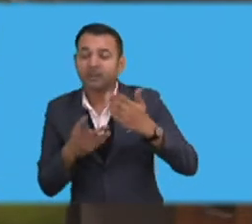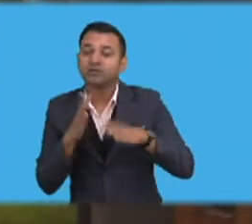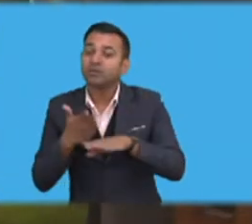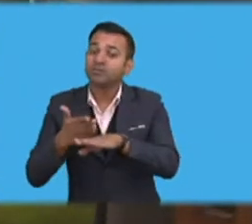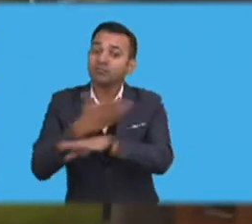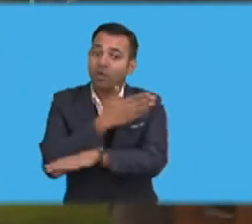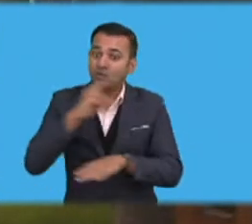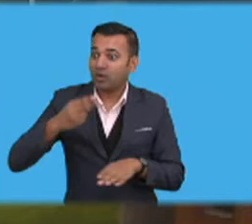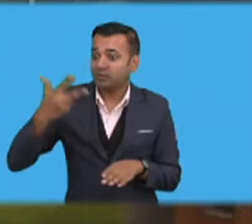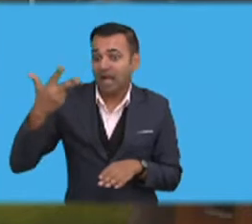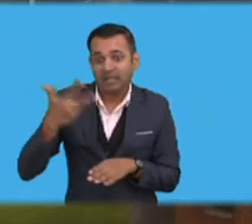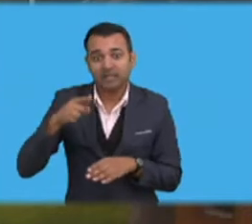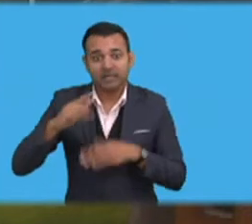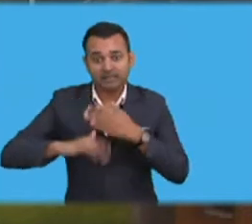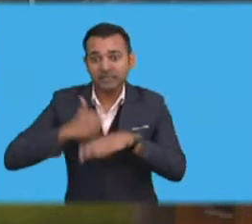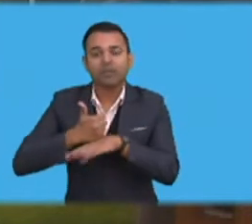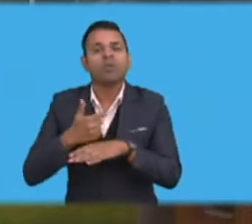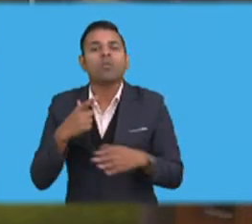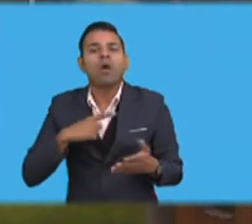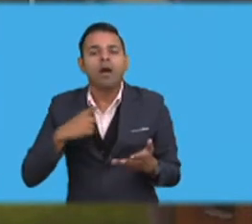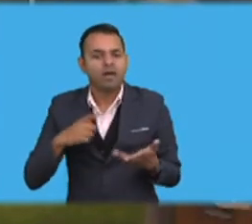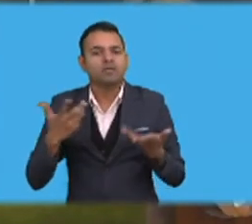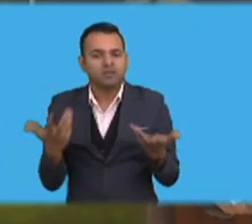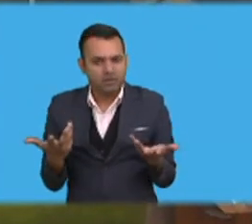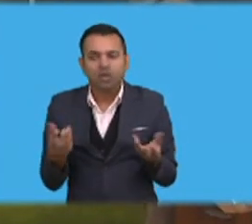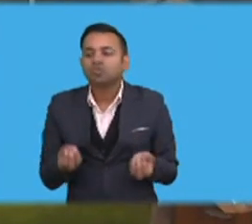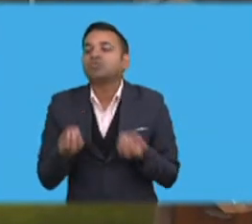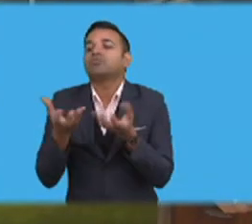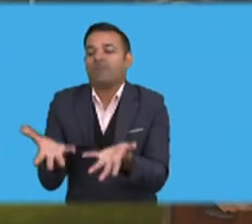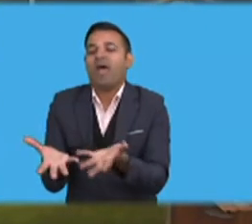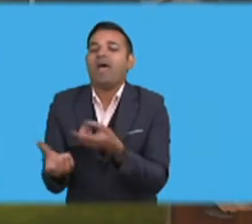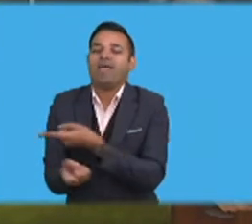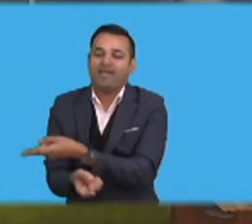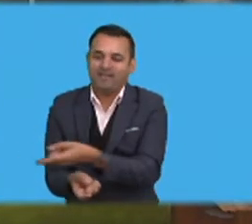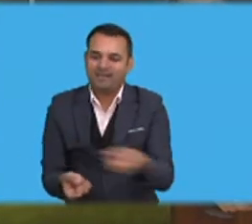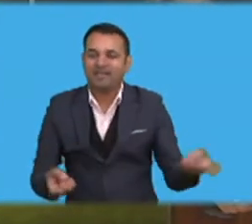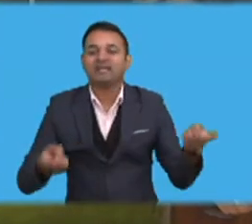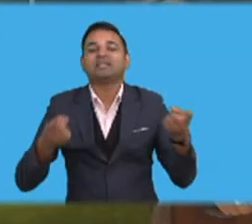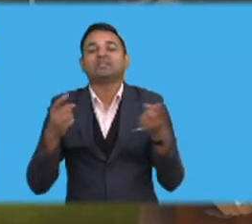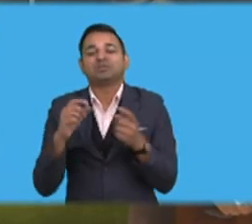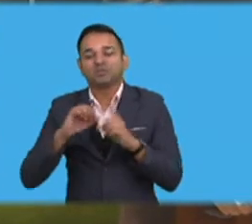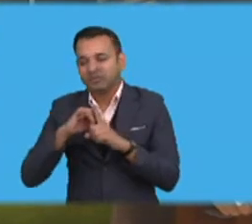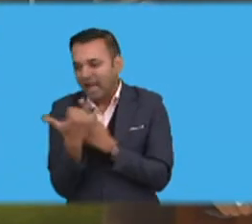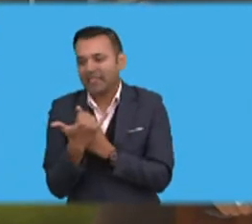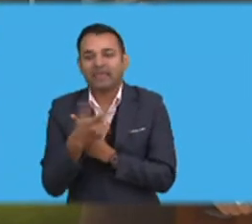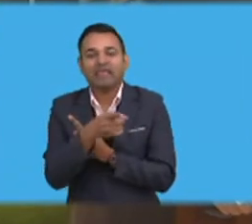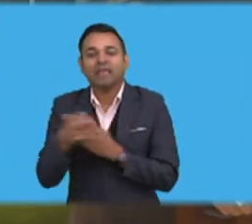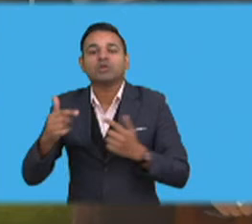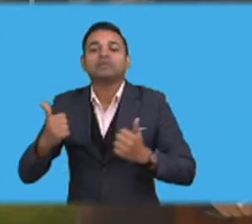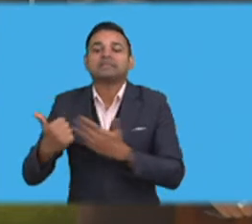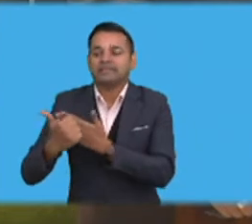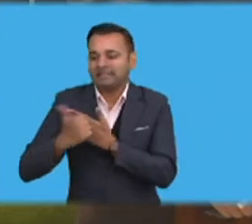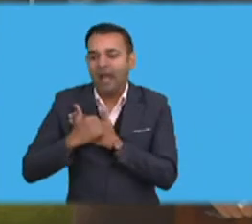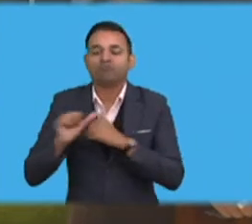the establishment of the ACCF is considered a means of providing the rights to social security, protection of the family, an